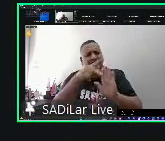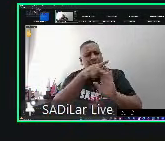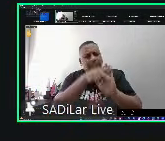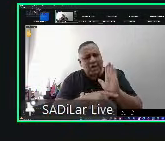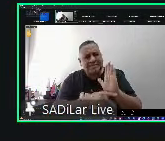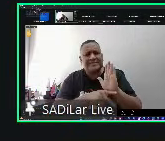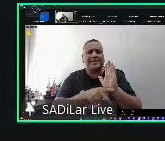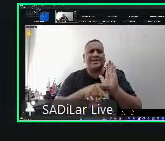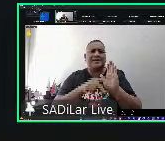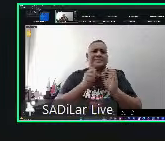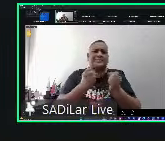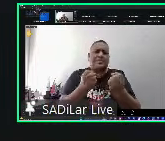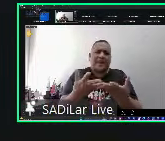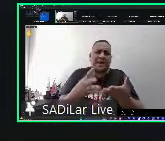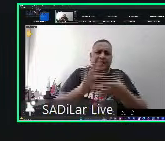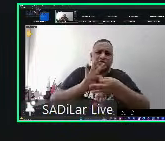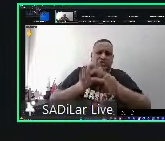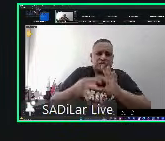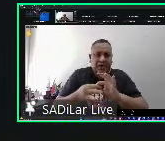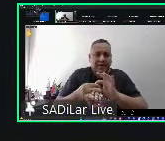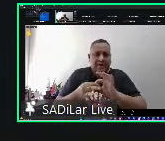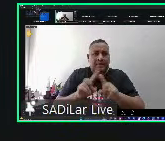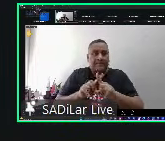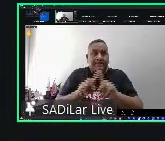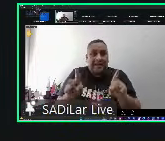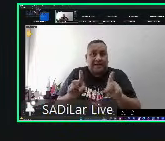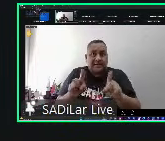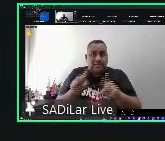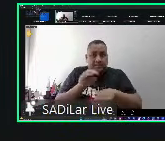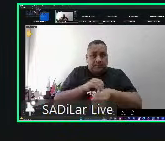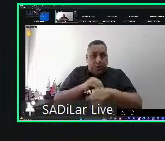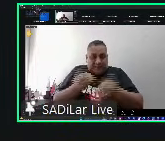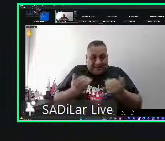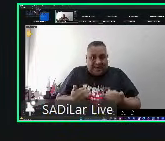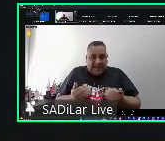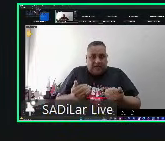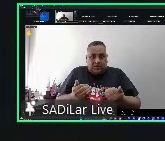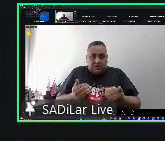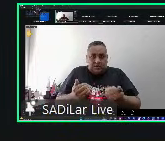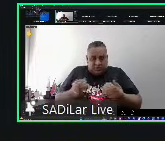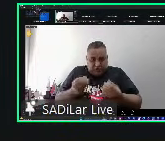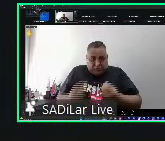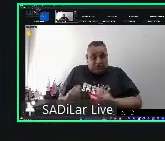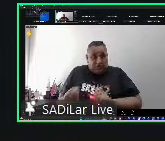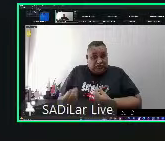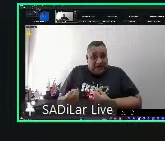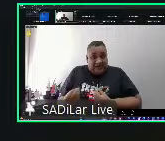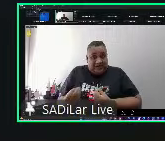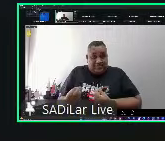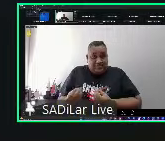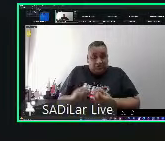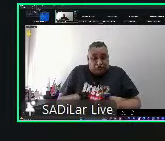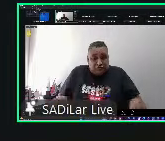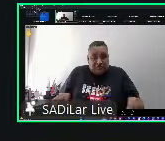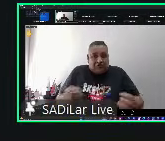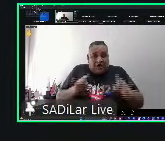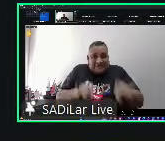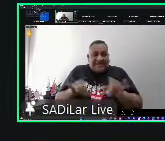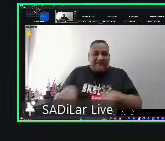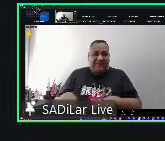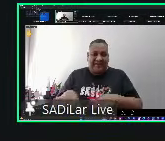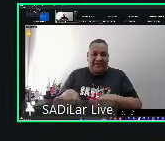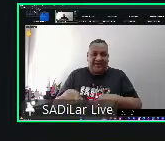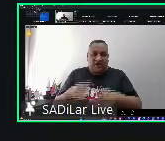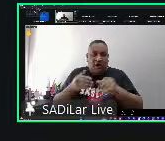and to the deaf within the community. I understand that there is a chain of the way